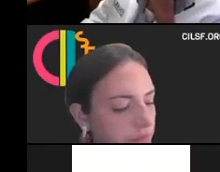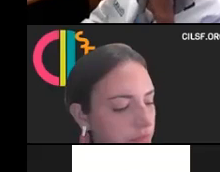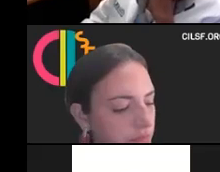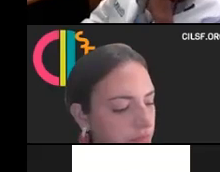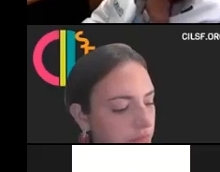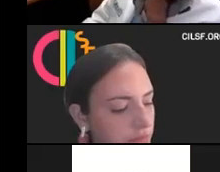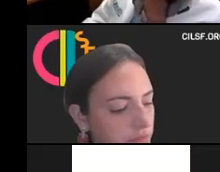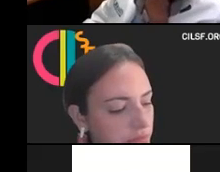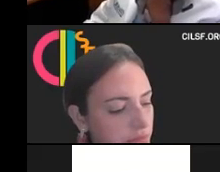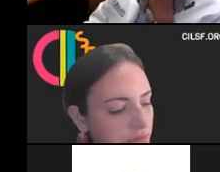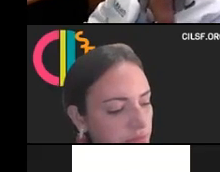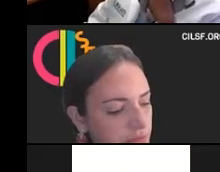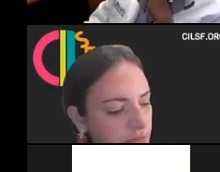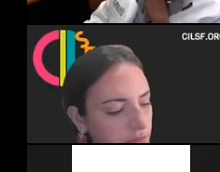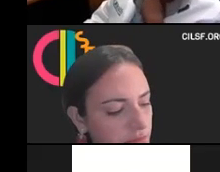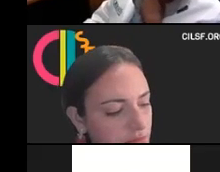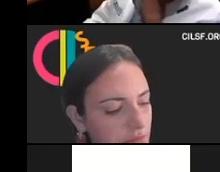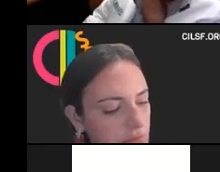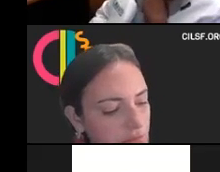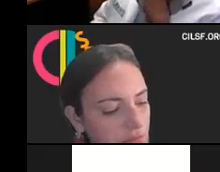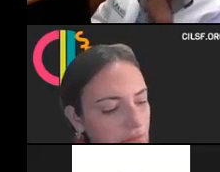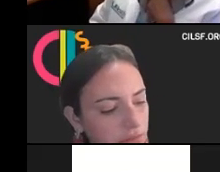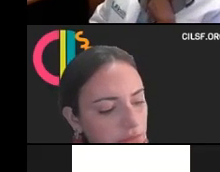this misinformation and disinformation, extremely deliberate.